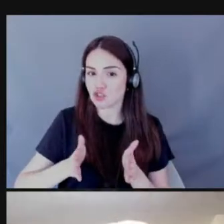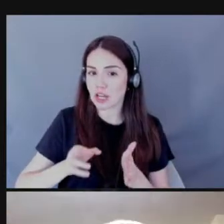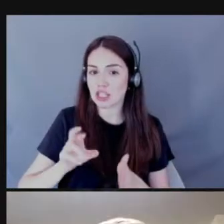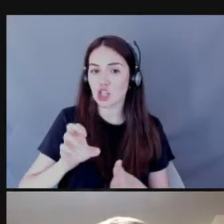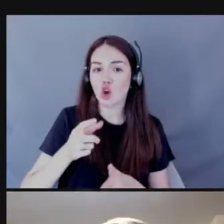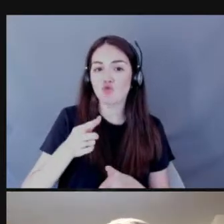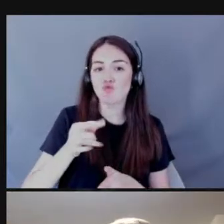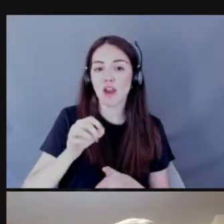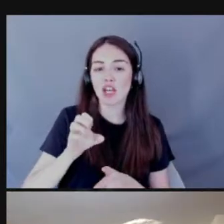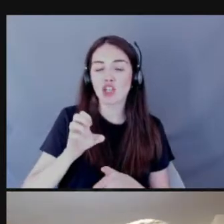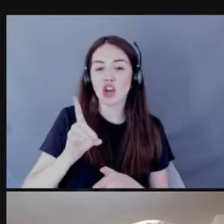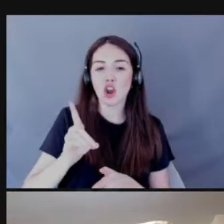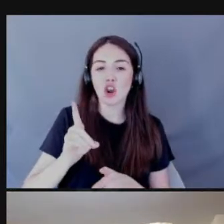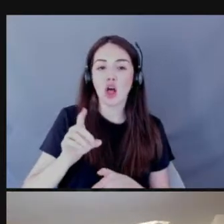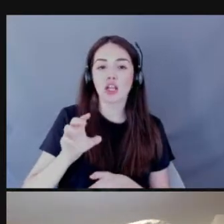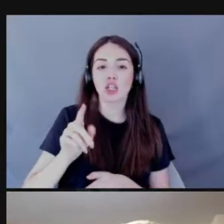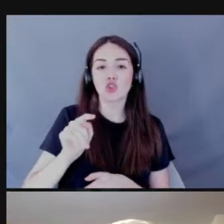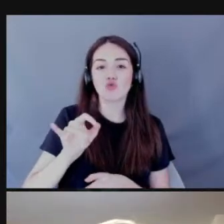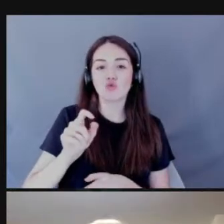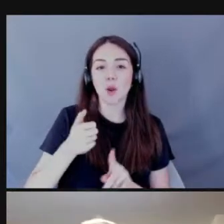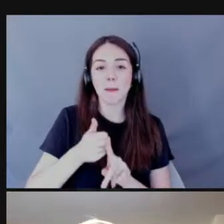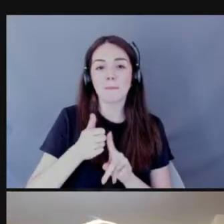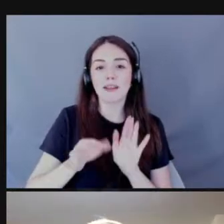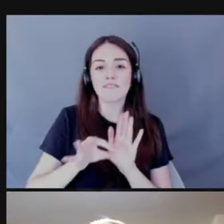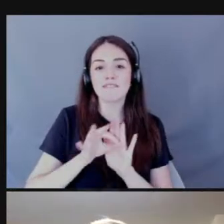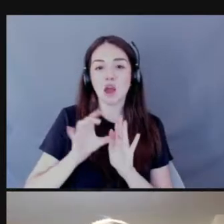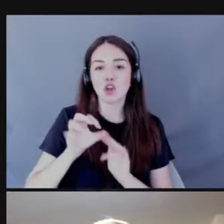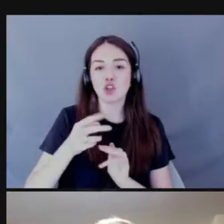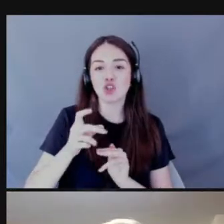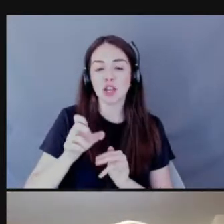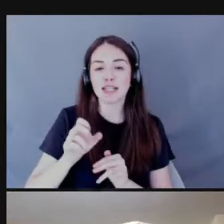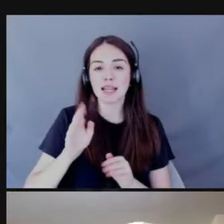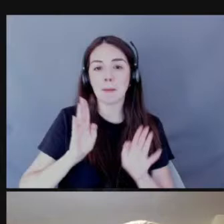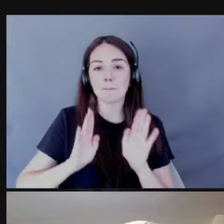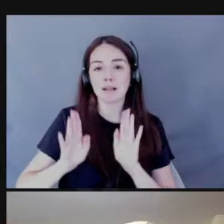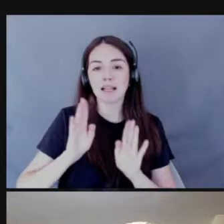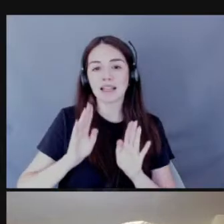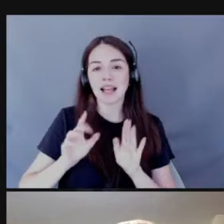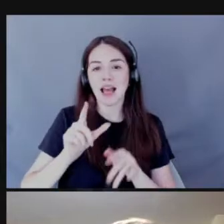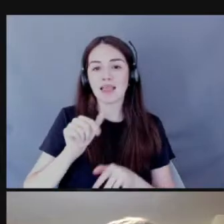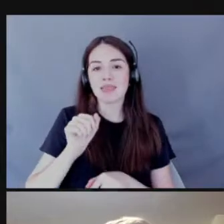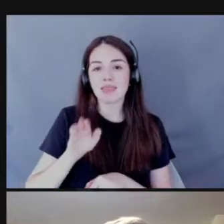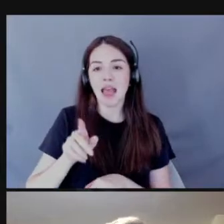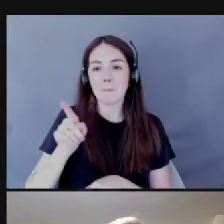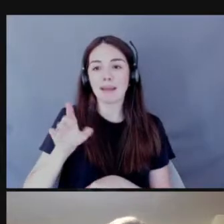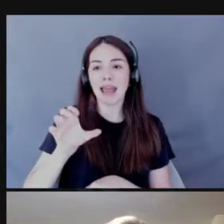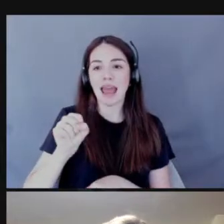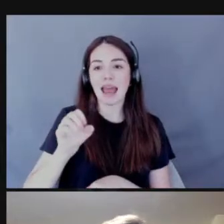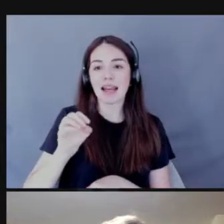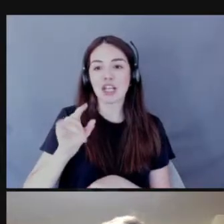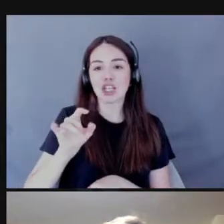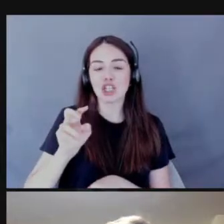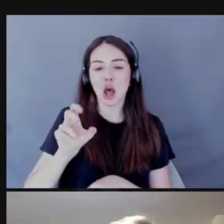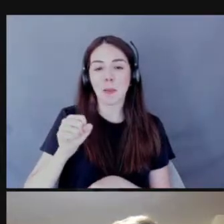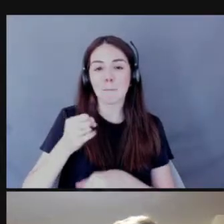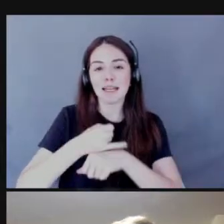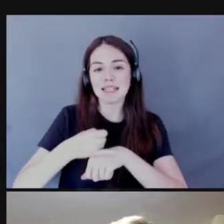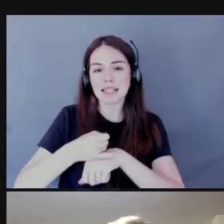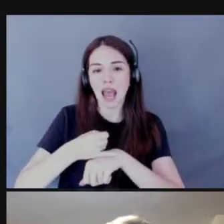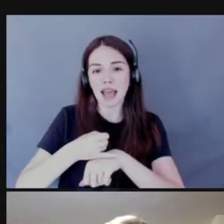Truitt, who had founded the Chesapeake Biological Laboratory at Solomon's Island and was